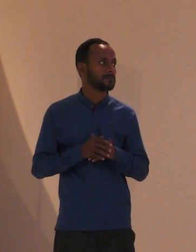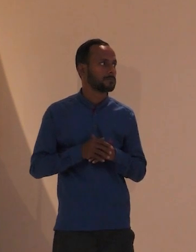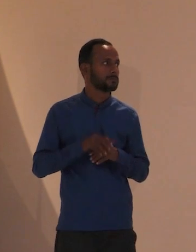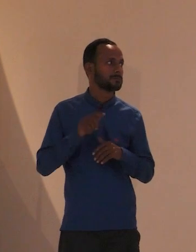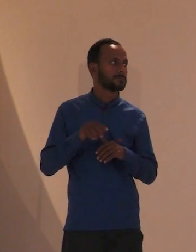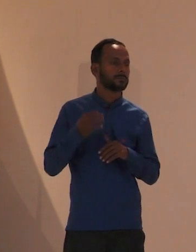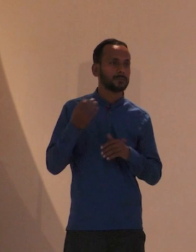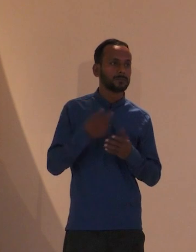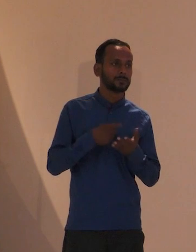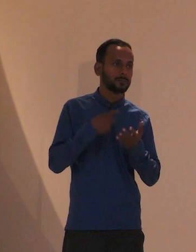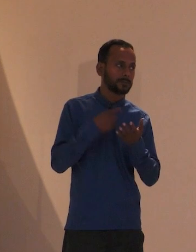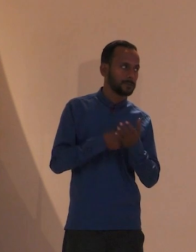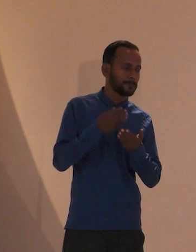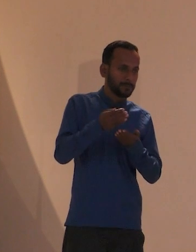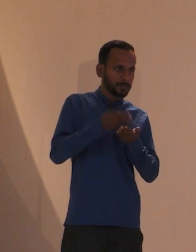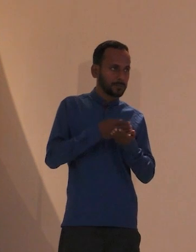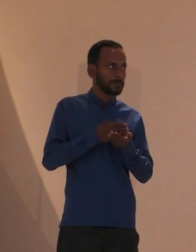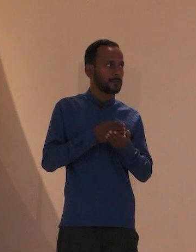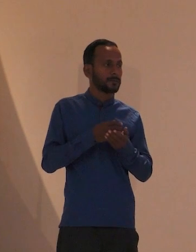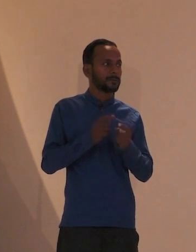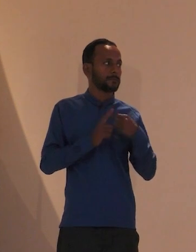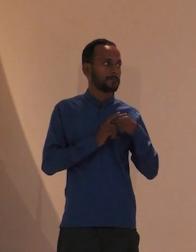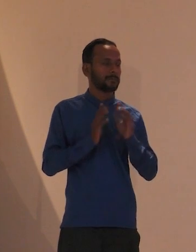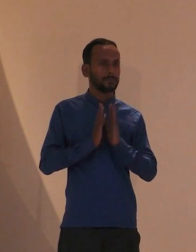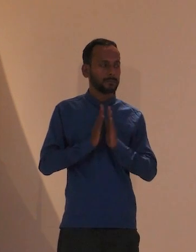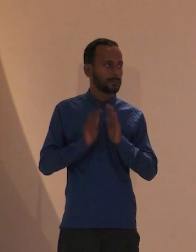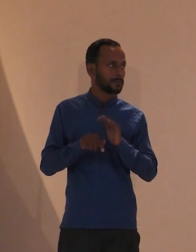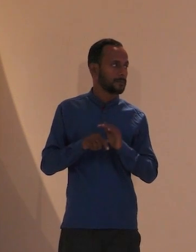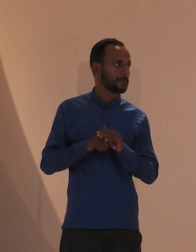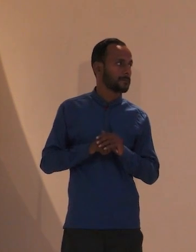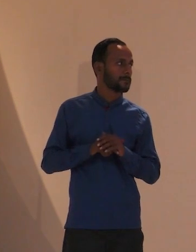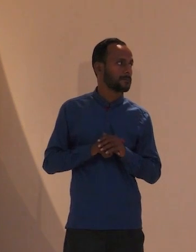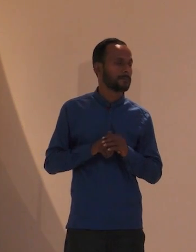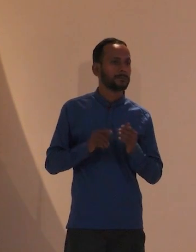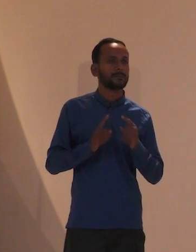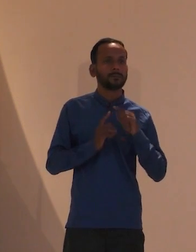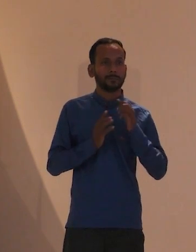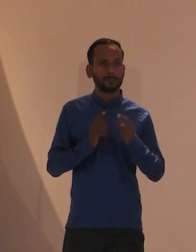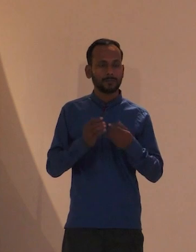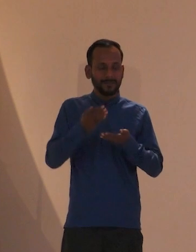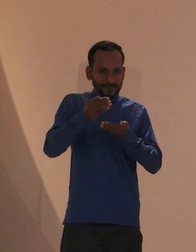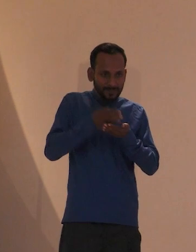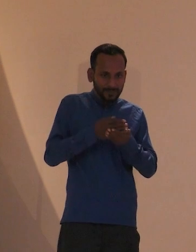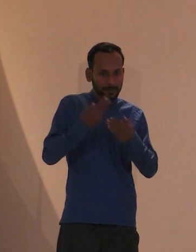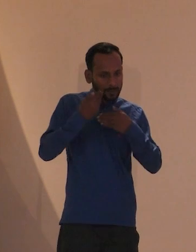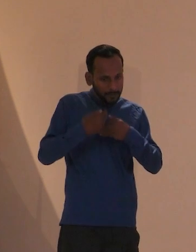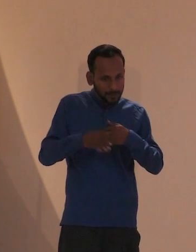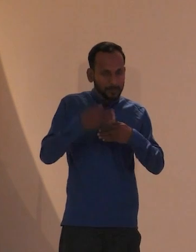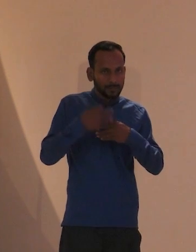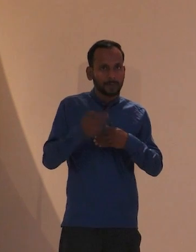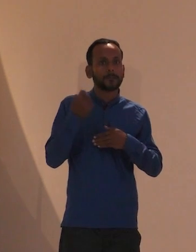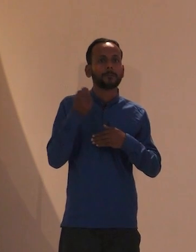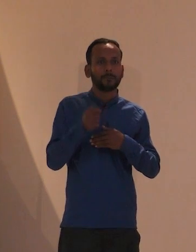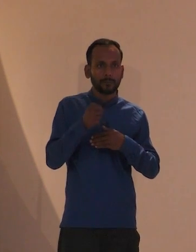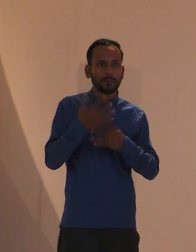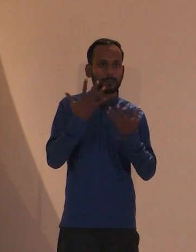This is the restored church. But restoration is a continuous process. So while the funding ended, every year